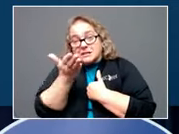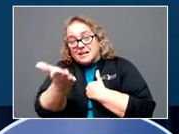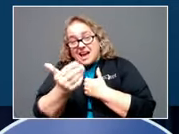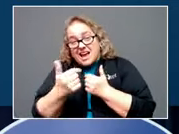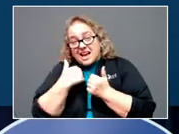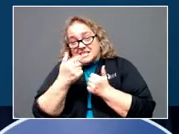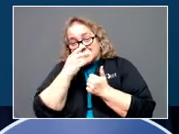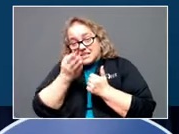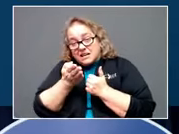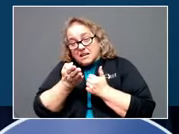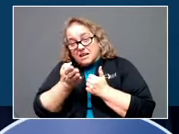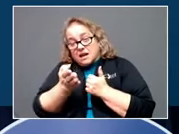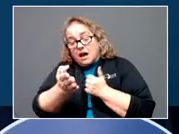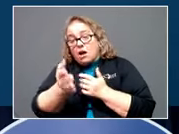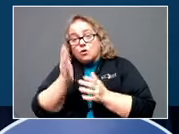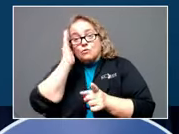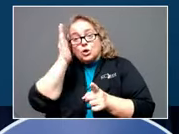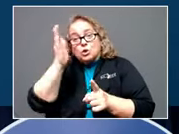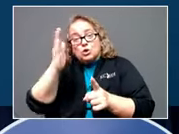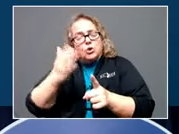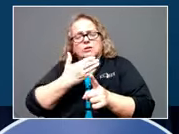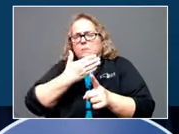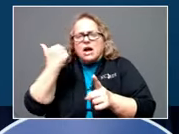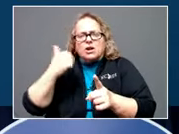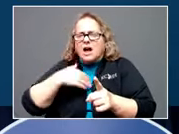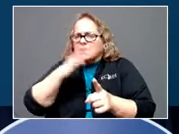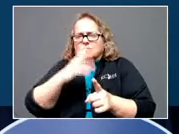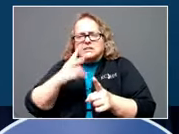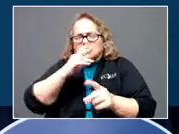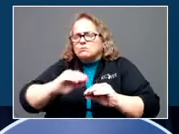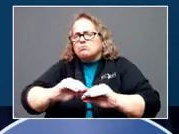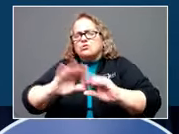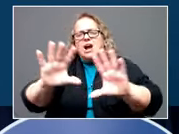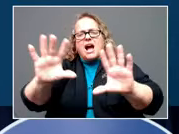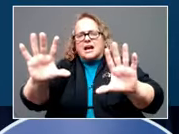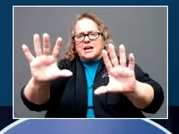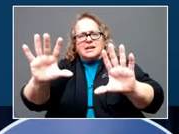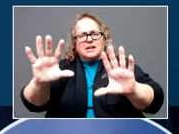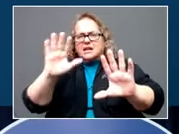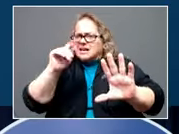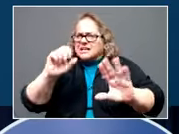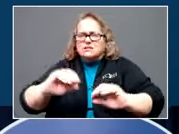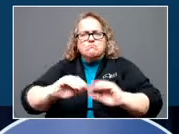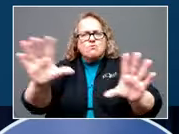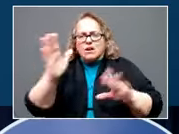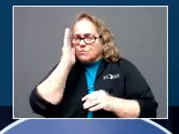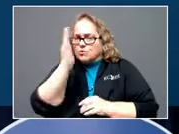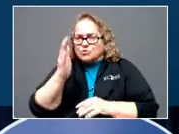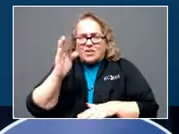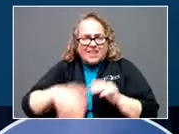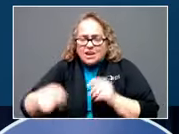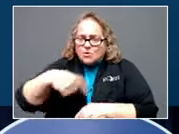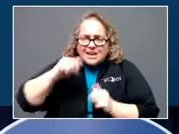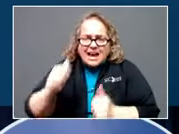And the future of this Commonwealth is brighter than many of us imagined it could ever be. So stick